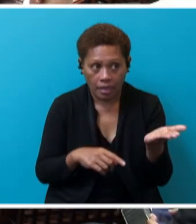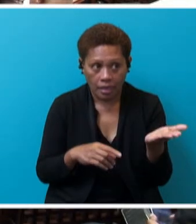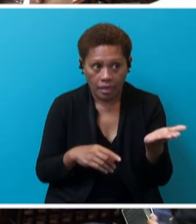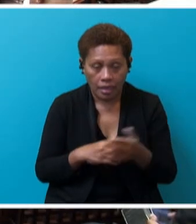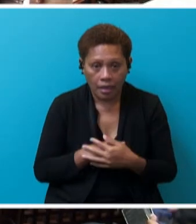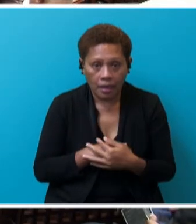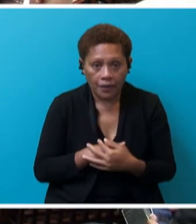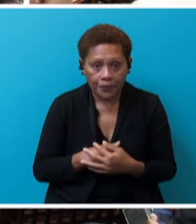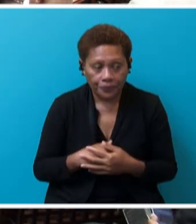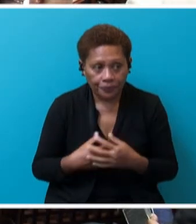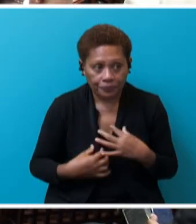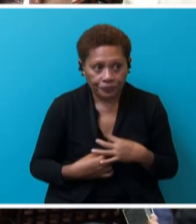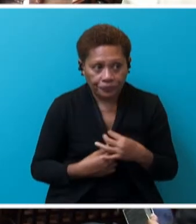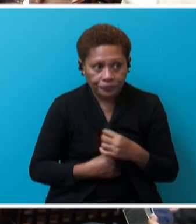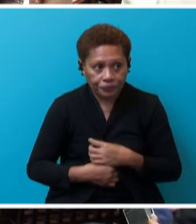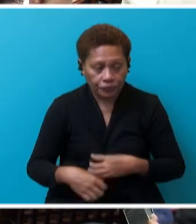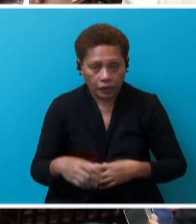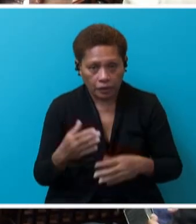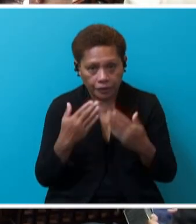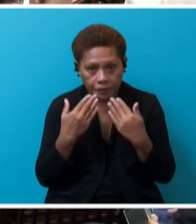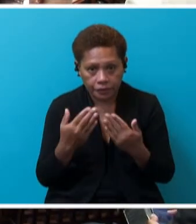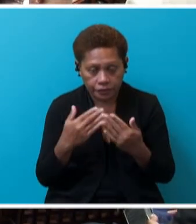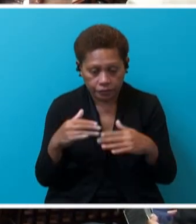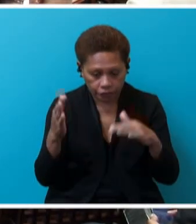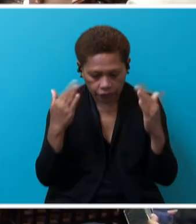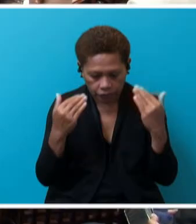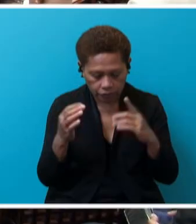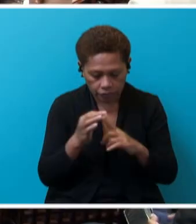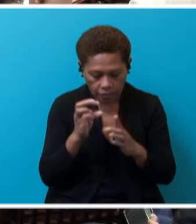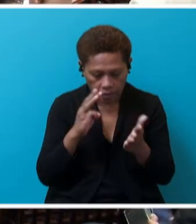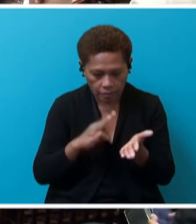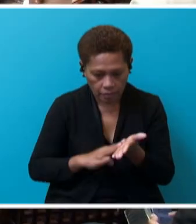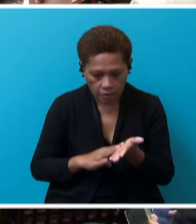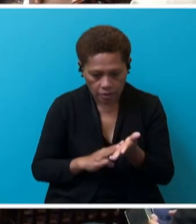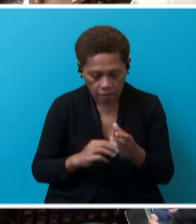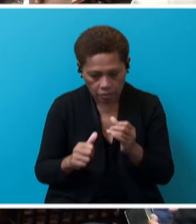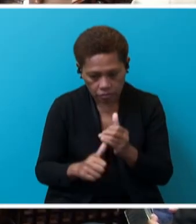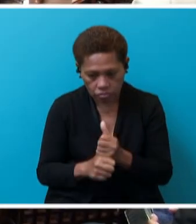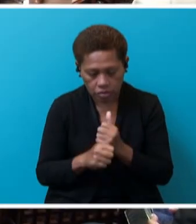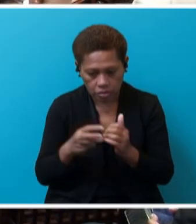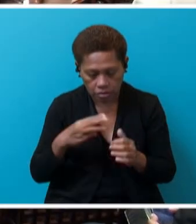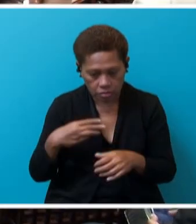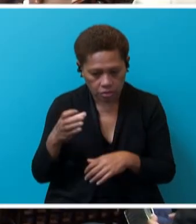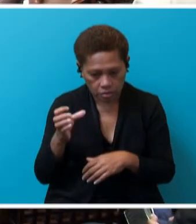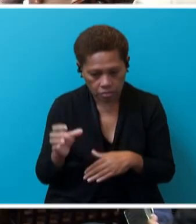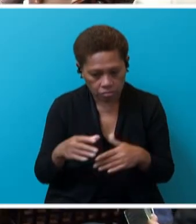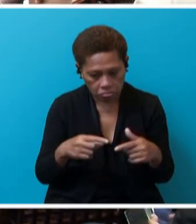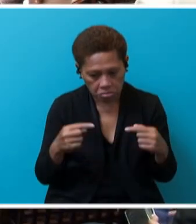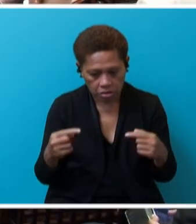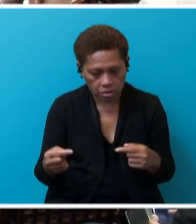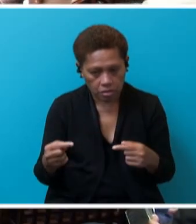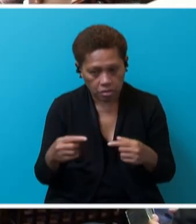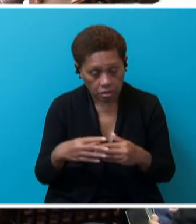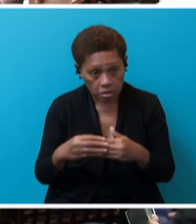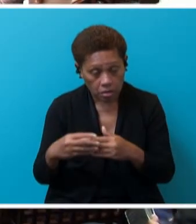Thank you, Mr. Speaker, Sir, Honorable Prime Minister, Honorable Ministers and Assistant Ministers, Honorable Leader of the Opposition, Members of